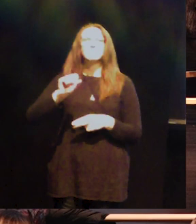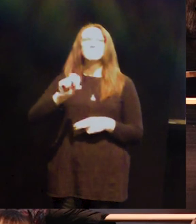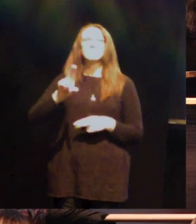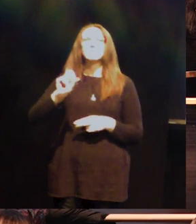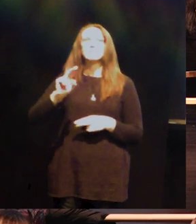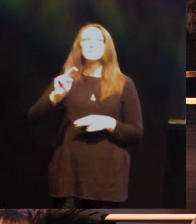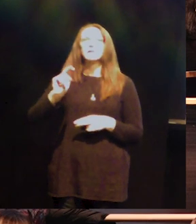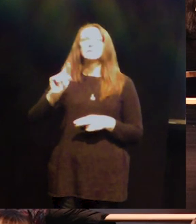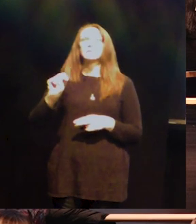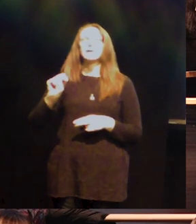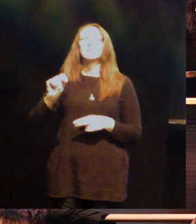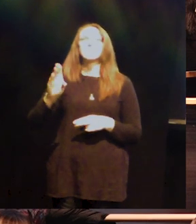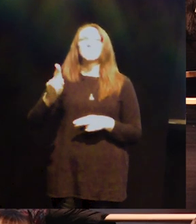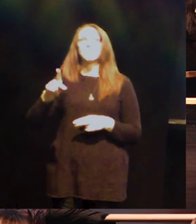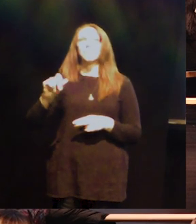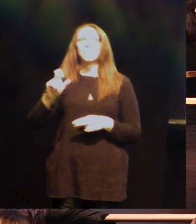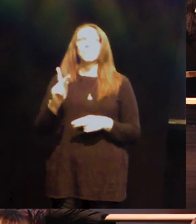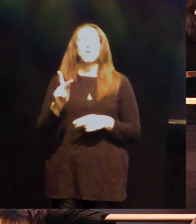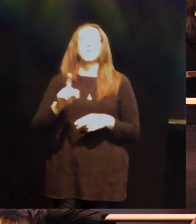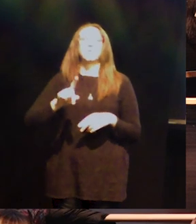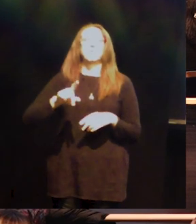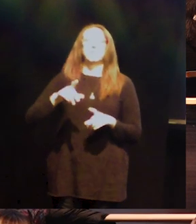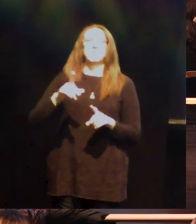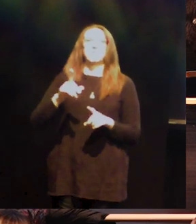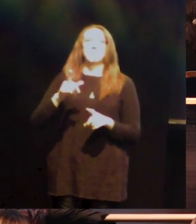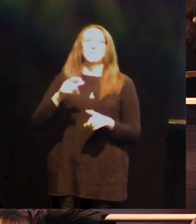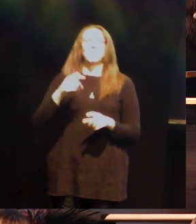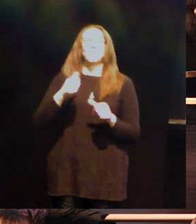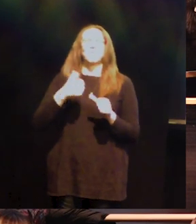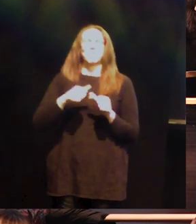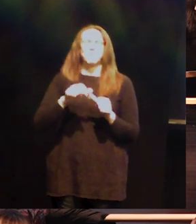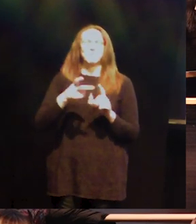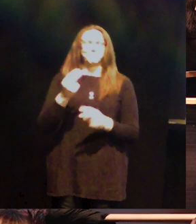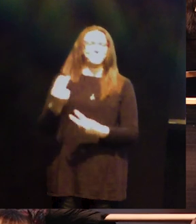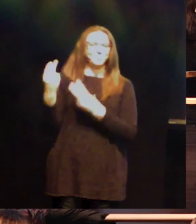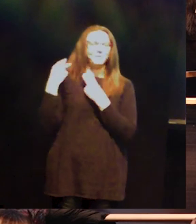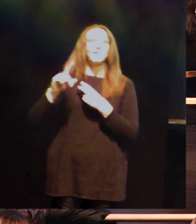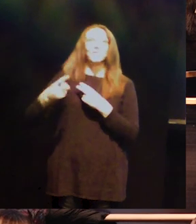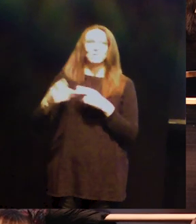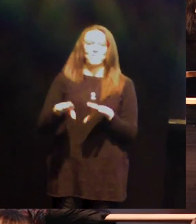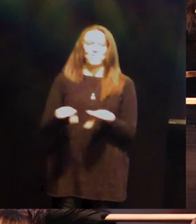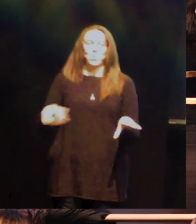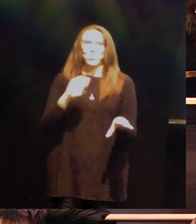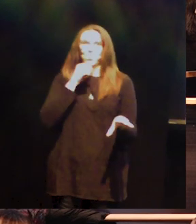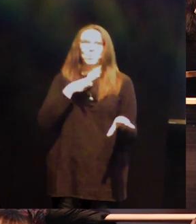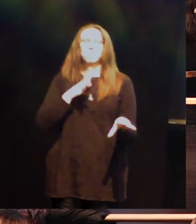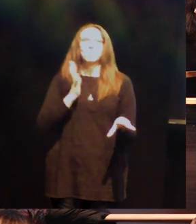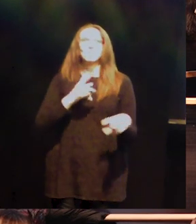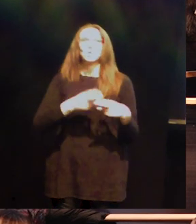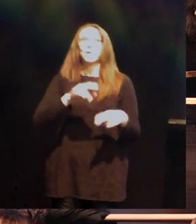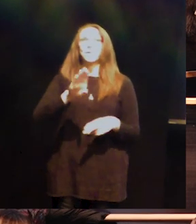in a brownstone. And on the first floor, this is what reminded me of your film. On the first floor, there was a woman, and we used to call her